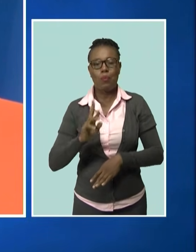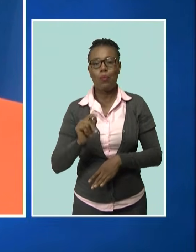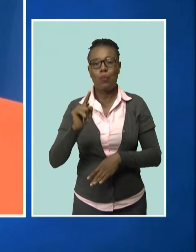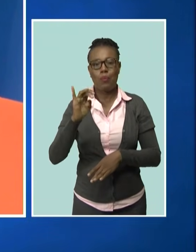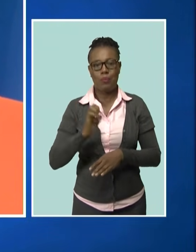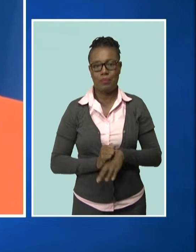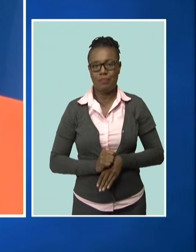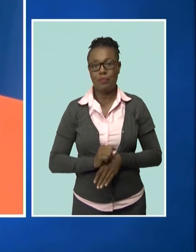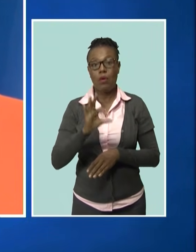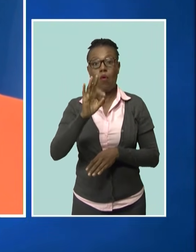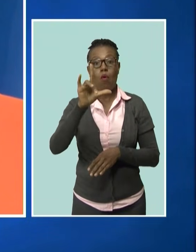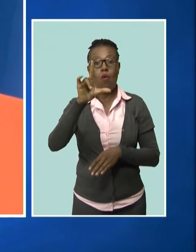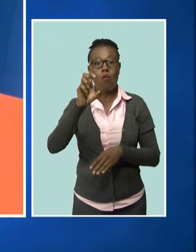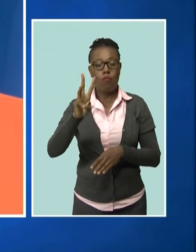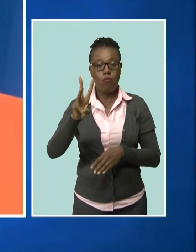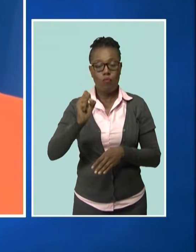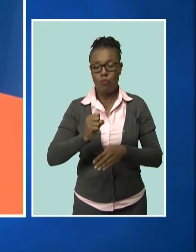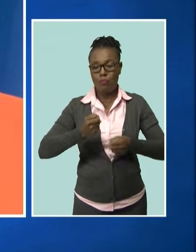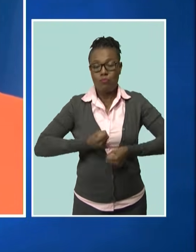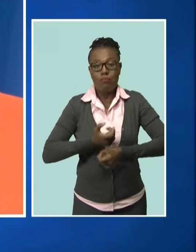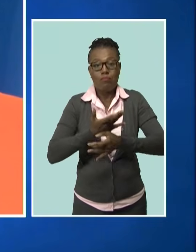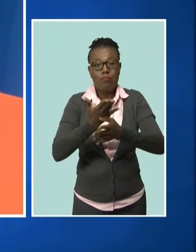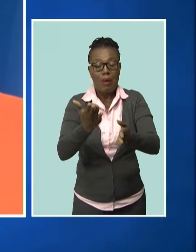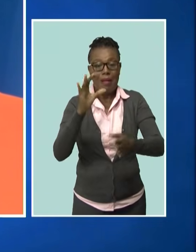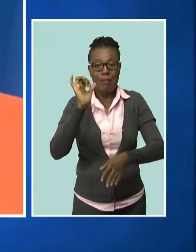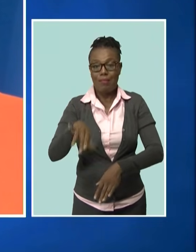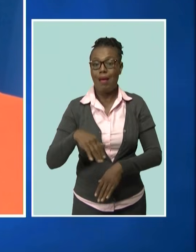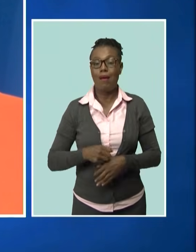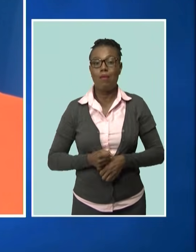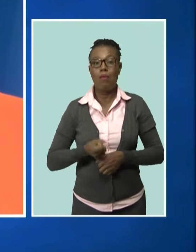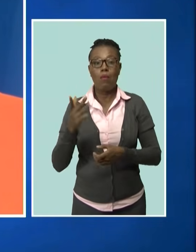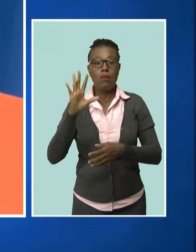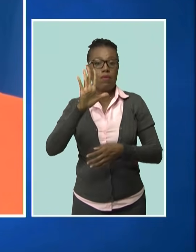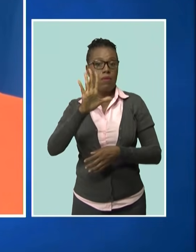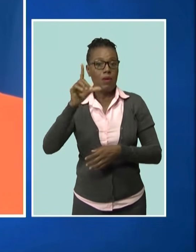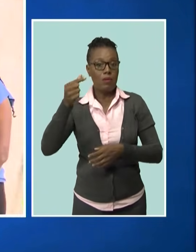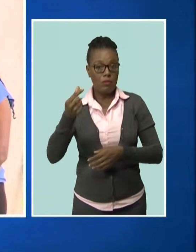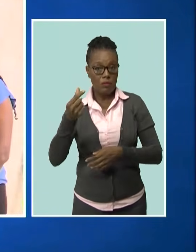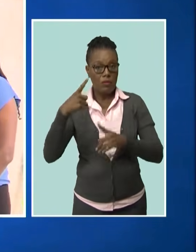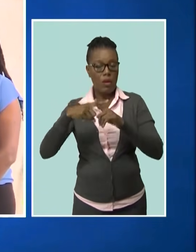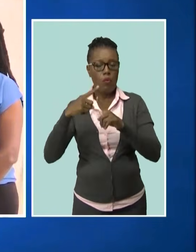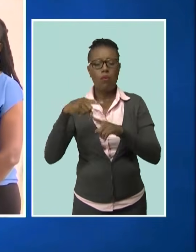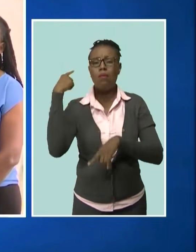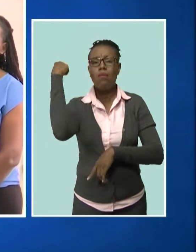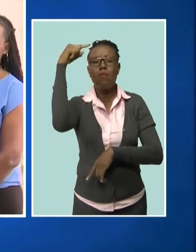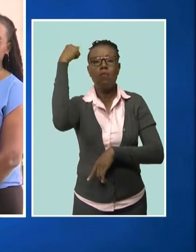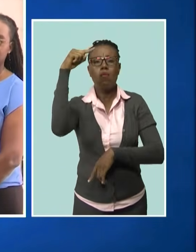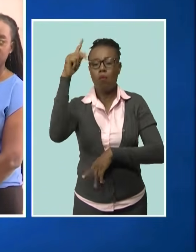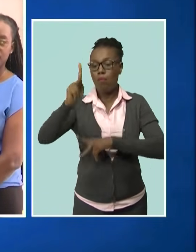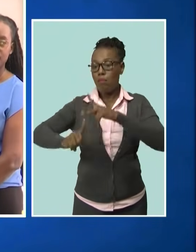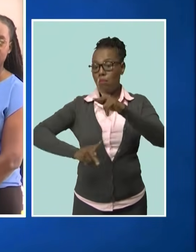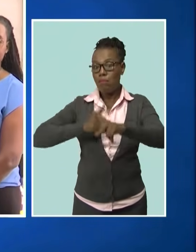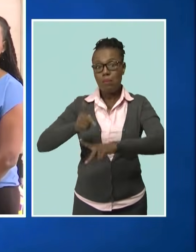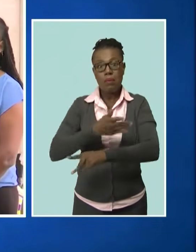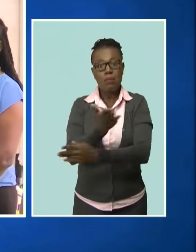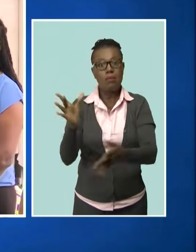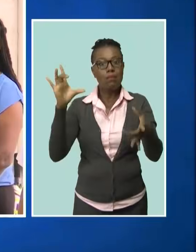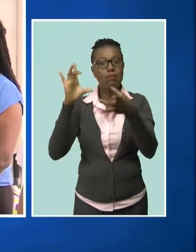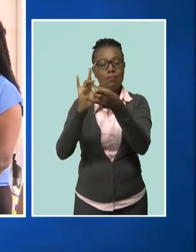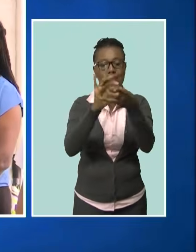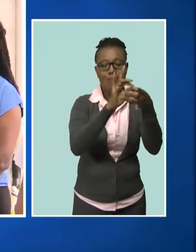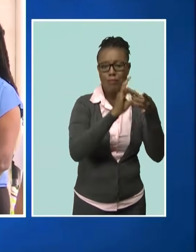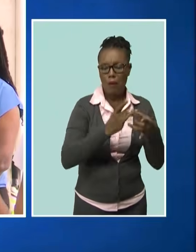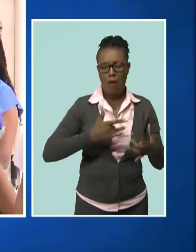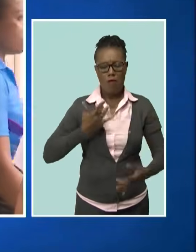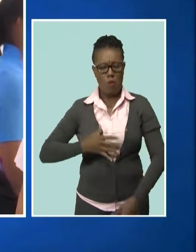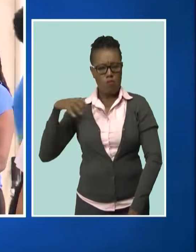touted the launch of its 5G Plus network as being about people. The objective is for more Barbadians to be connected, included, and